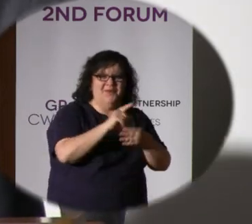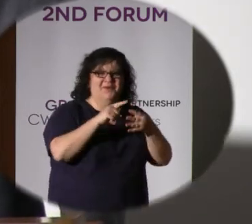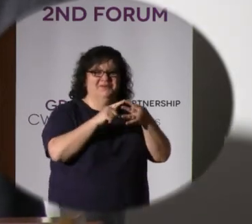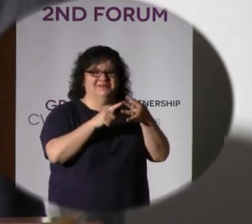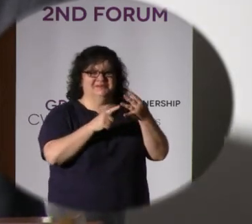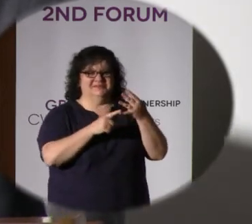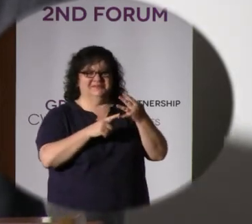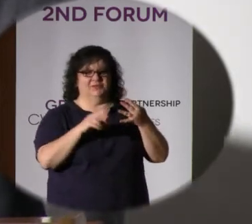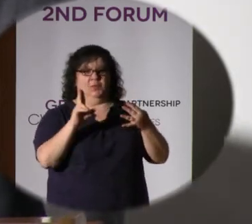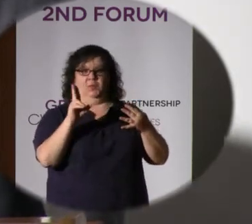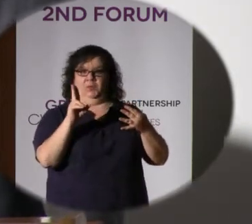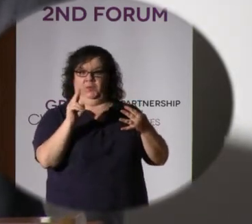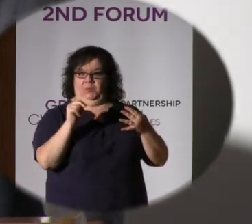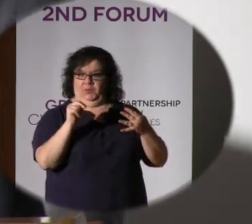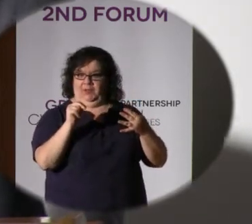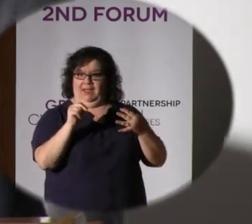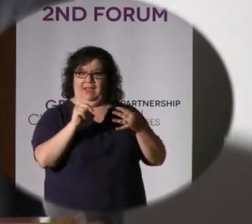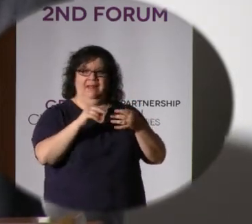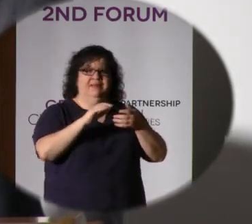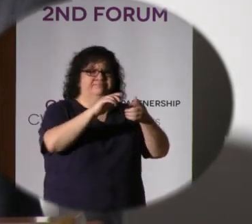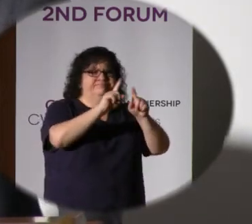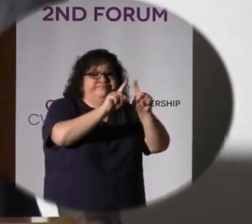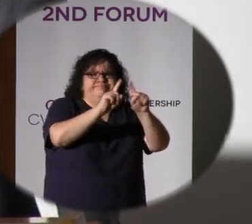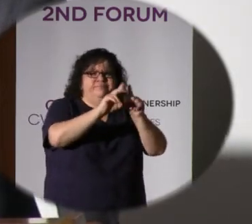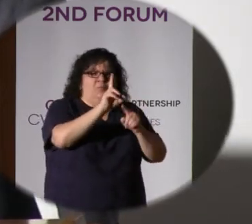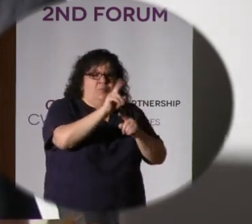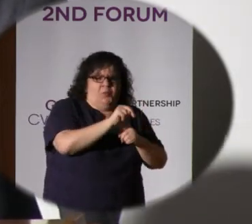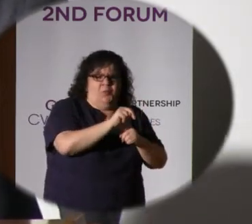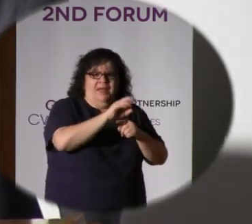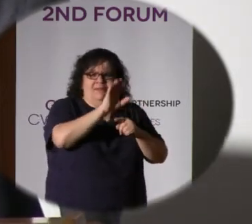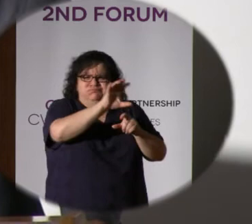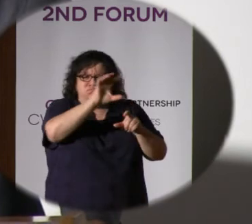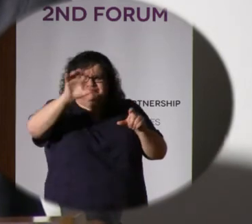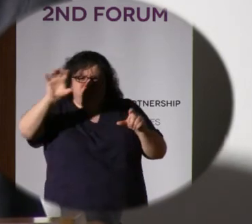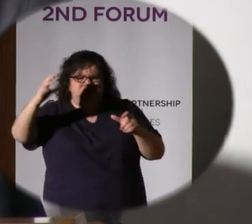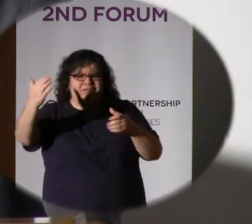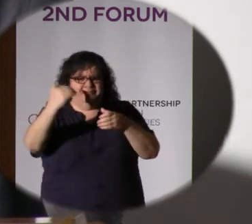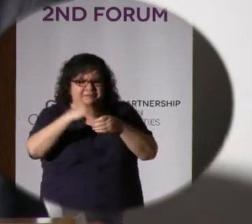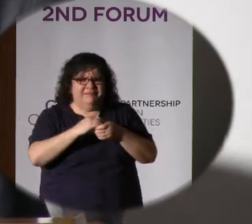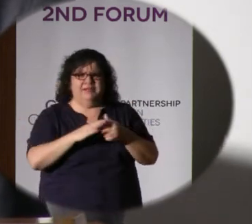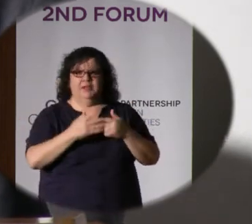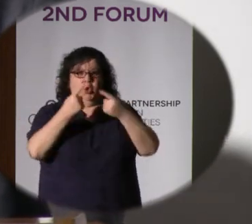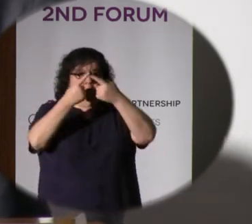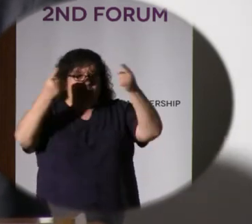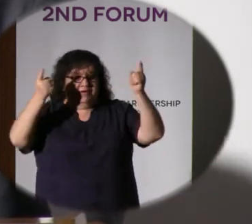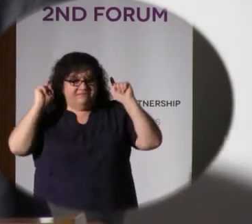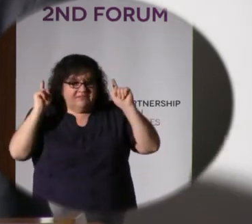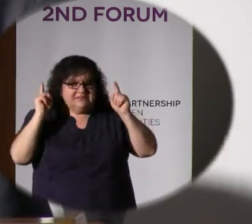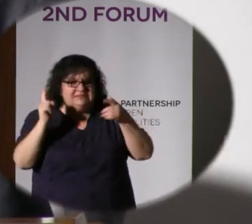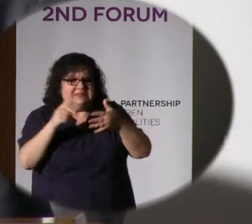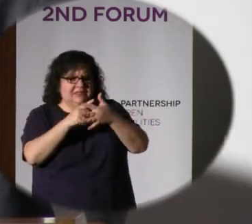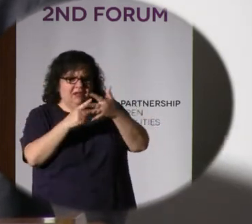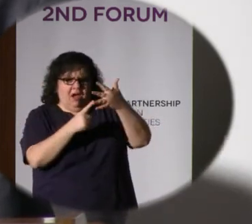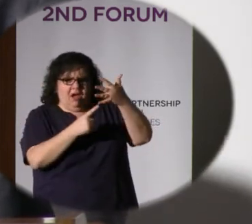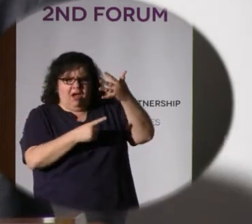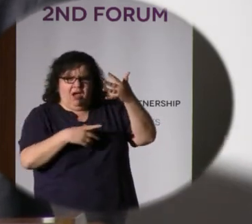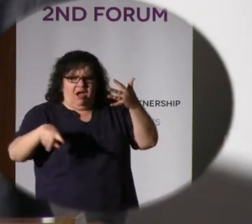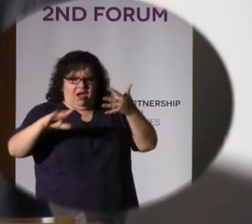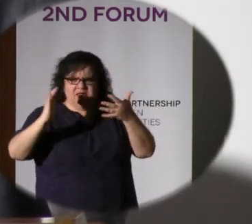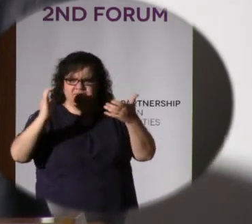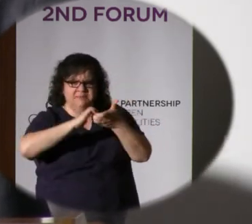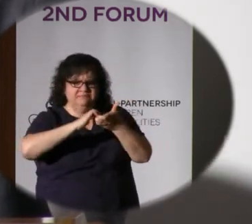agencies, academic and research institutions, and others who are actively working together to